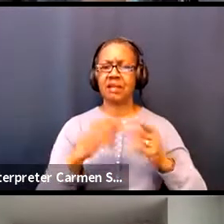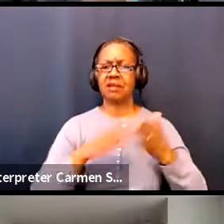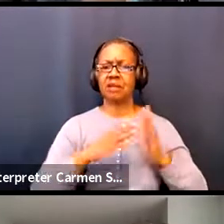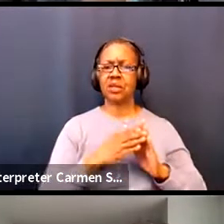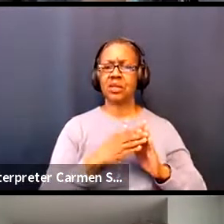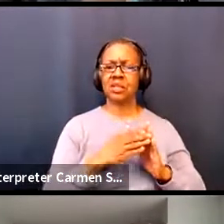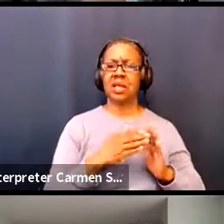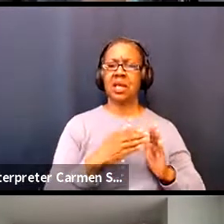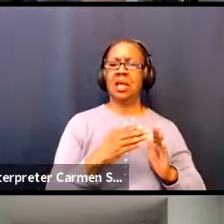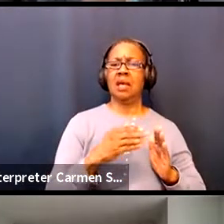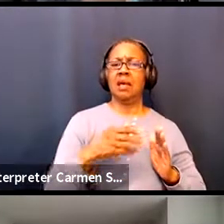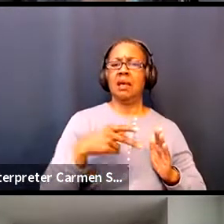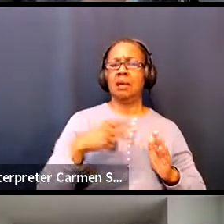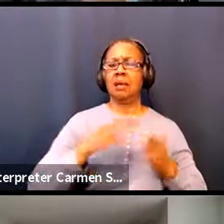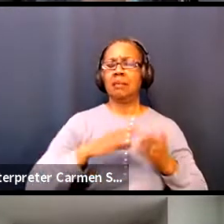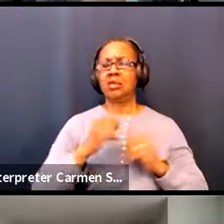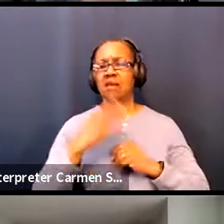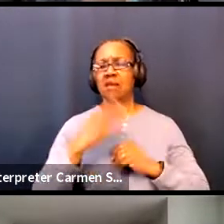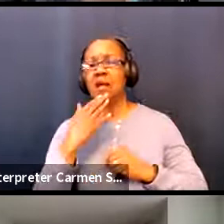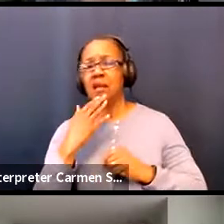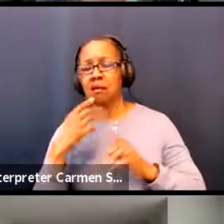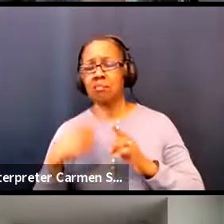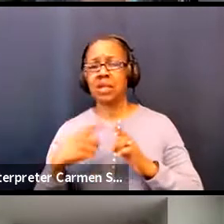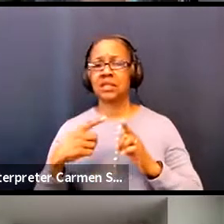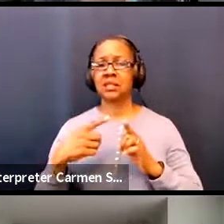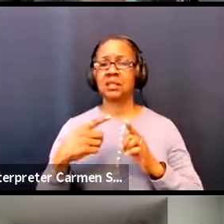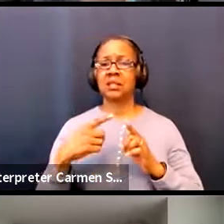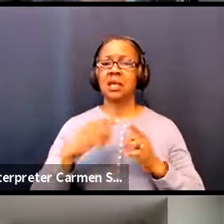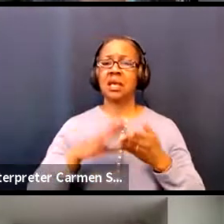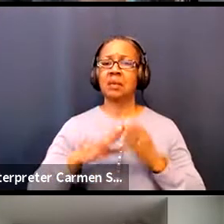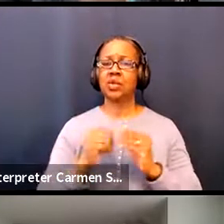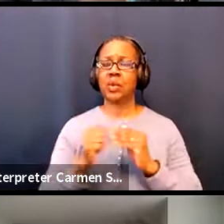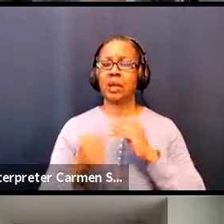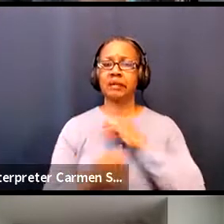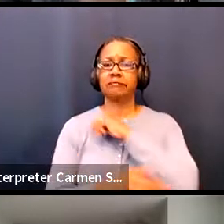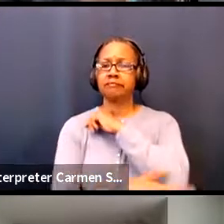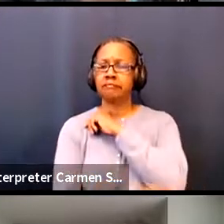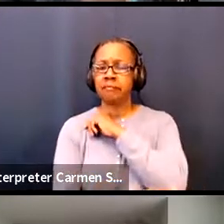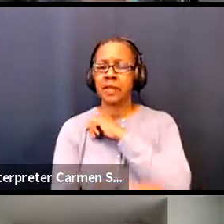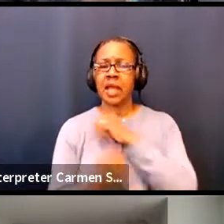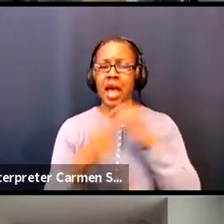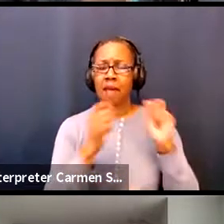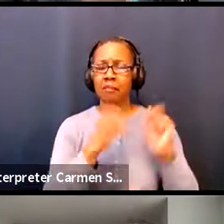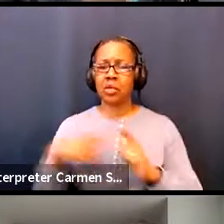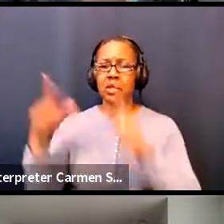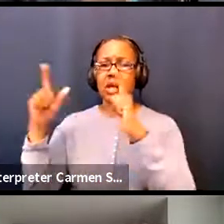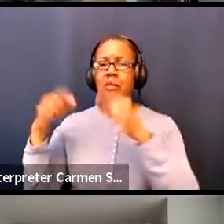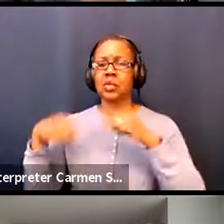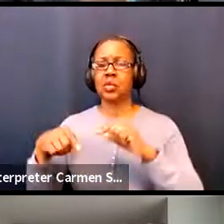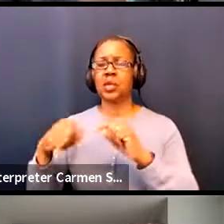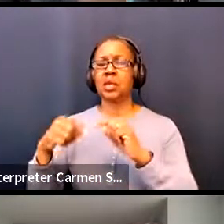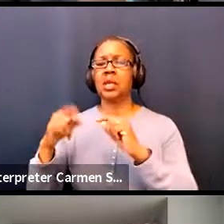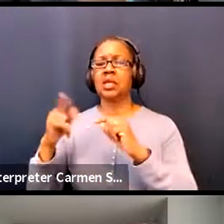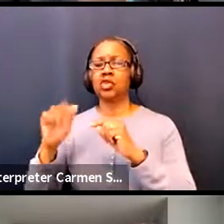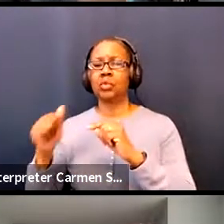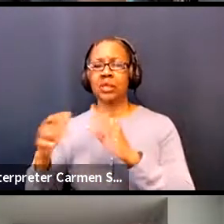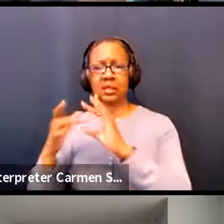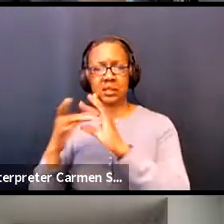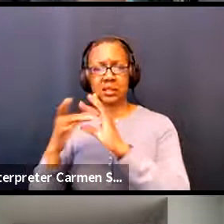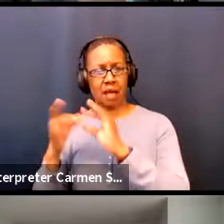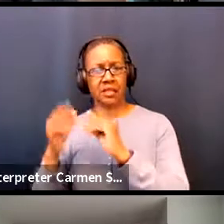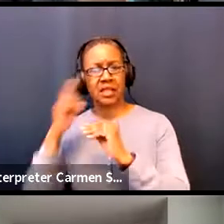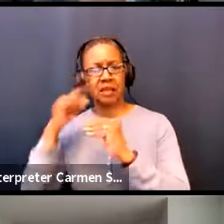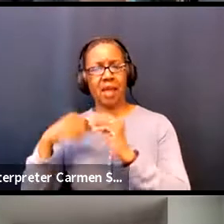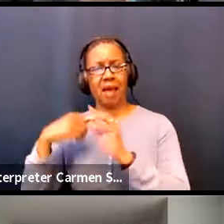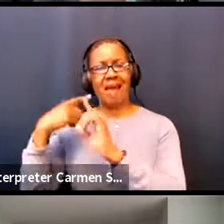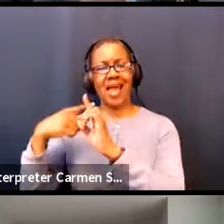happy to share that for a second, if you'd like. I pulled it up as Saria was talking and thinking about the assets. And